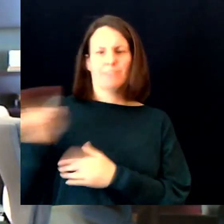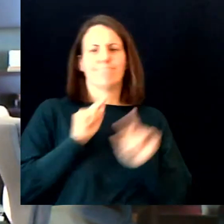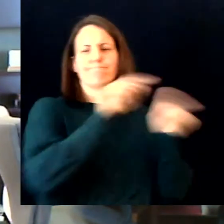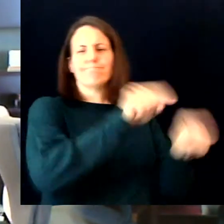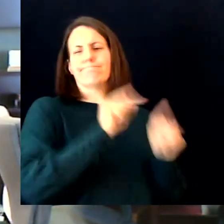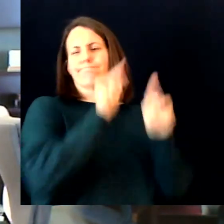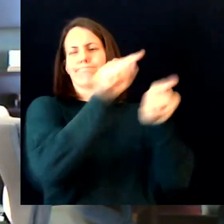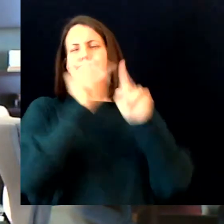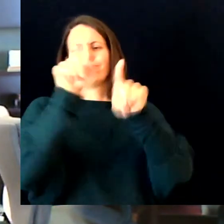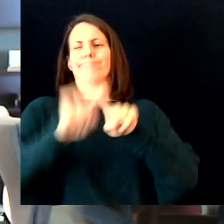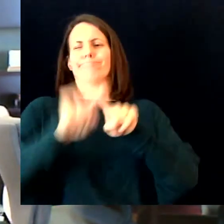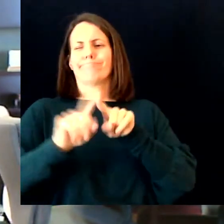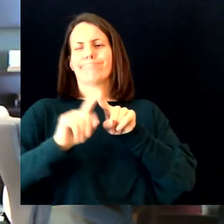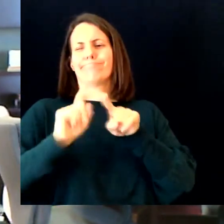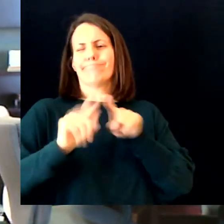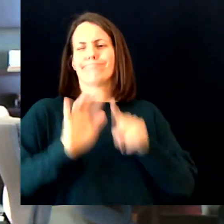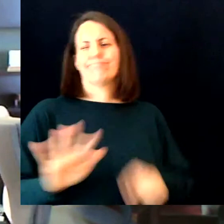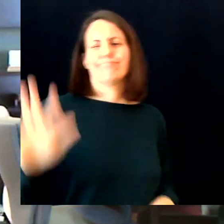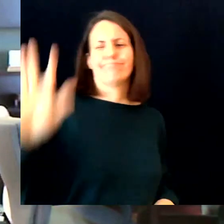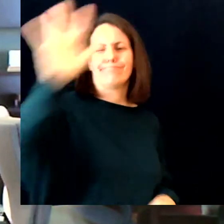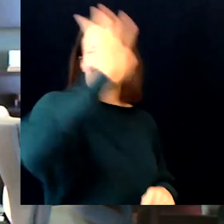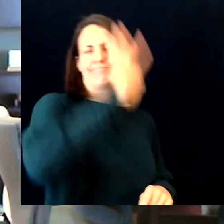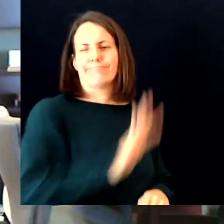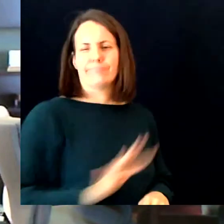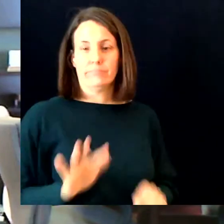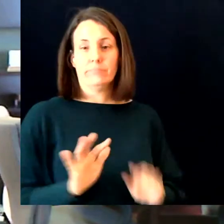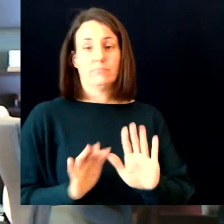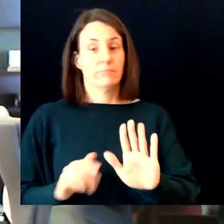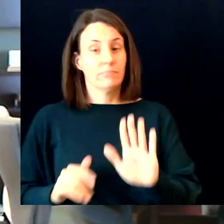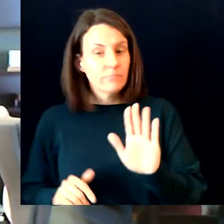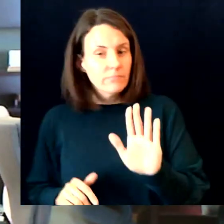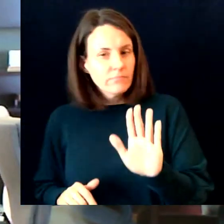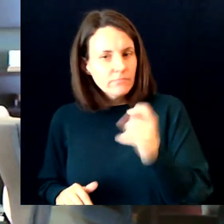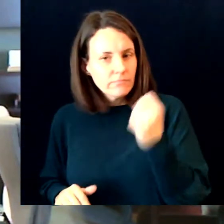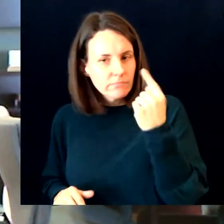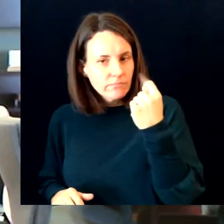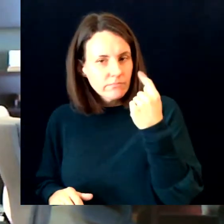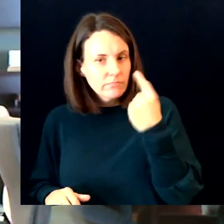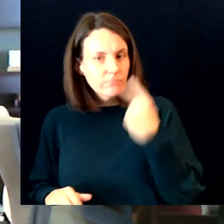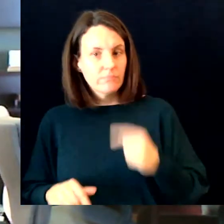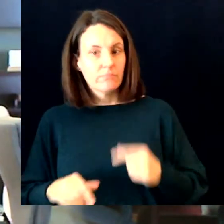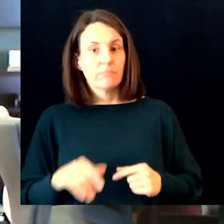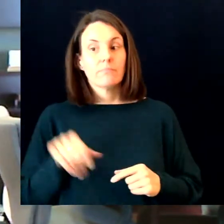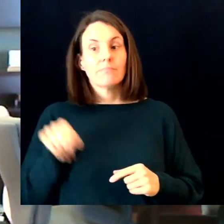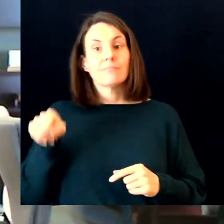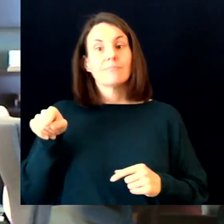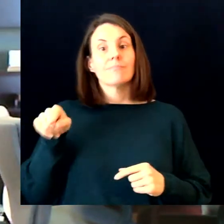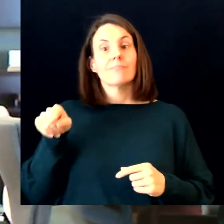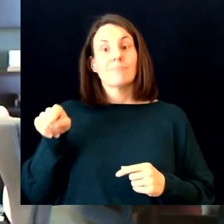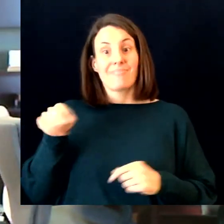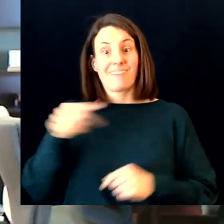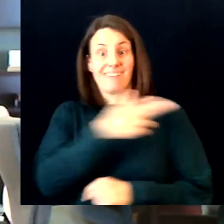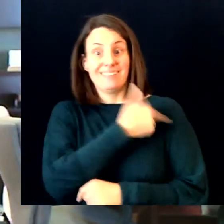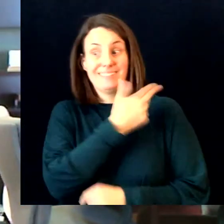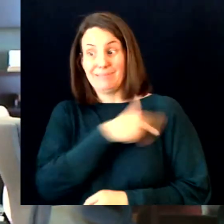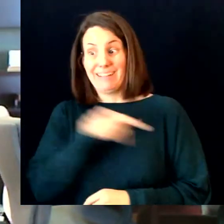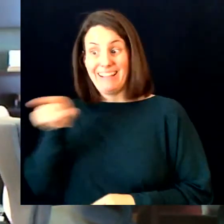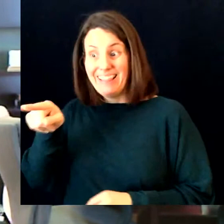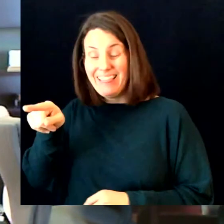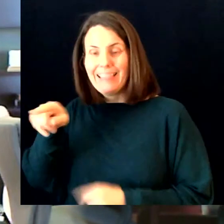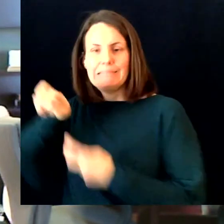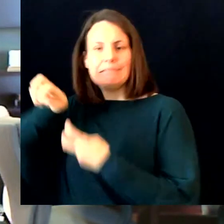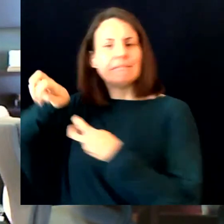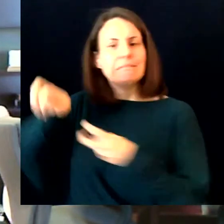dozen long-term care beds that are being used today, and we are hearing good feedback from our hospital partners that they are